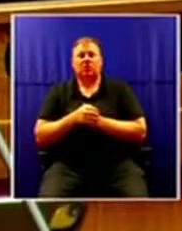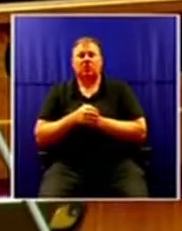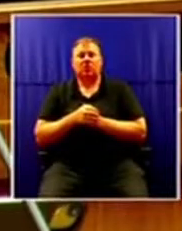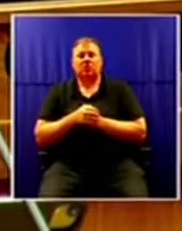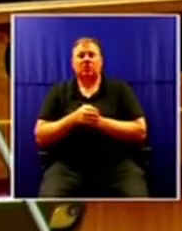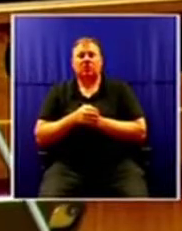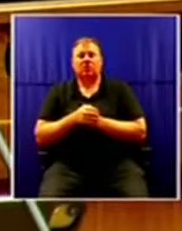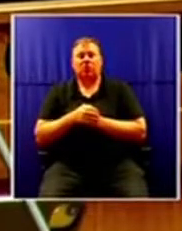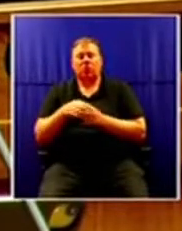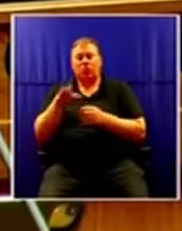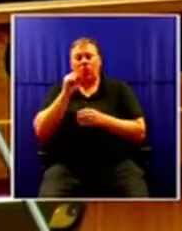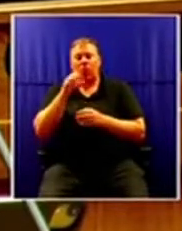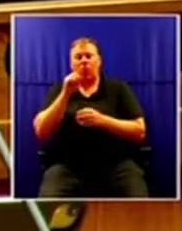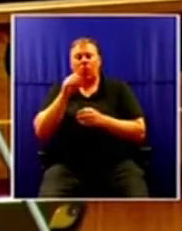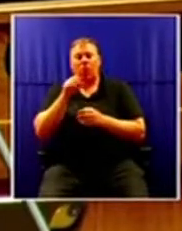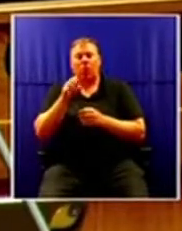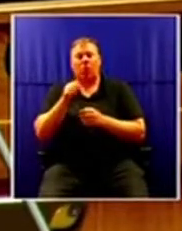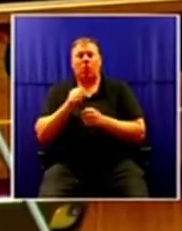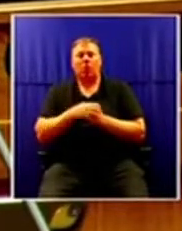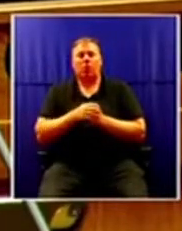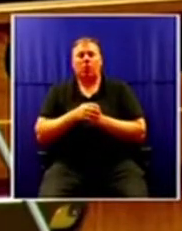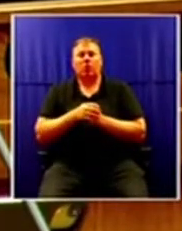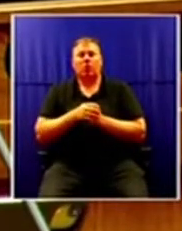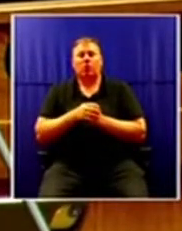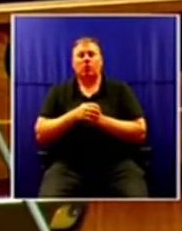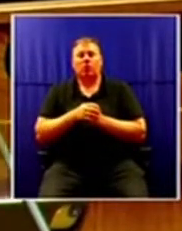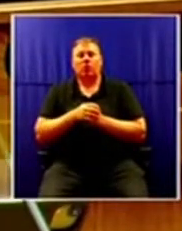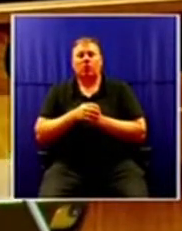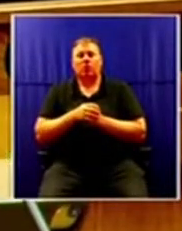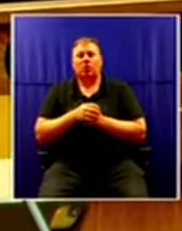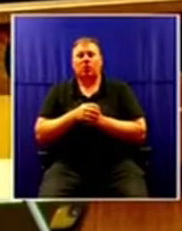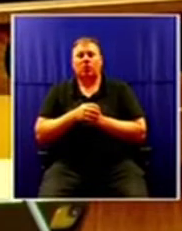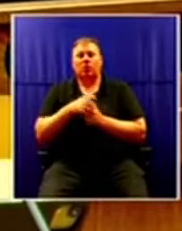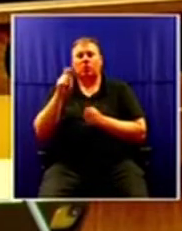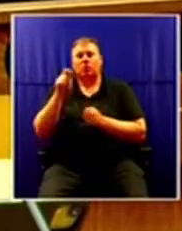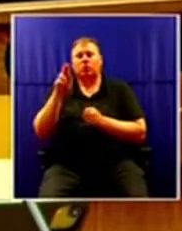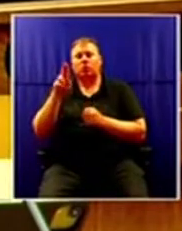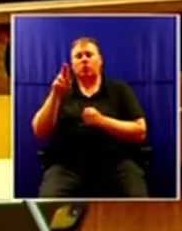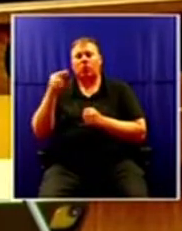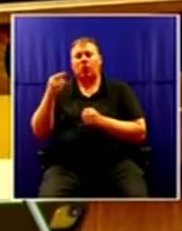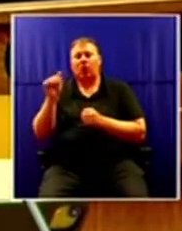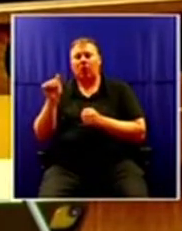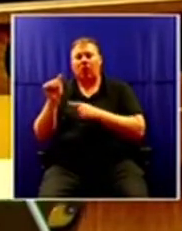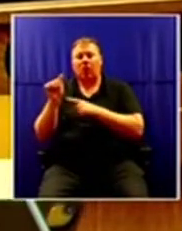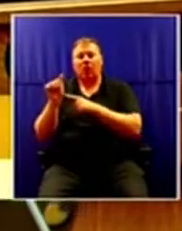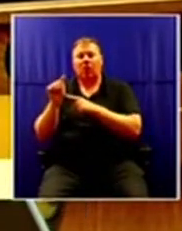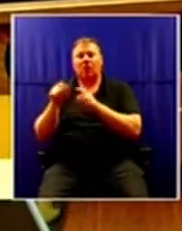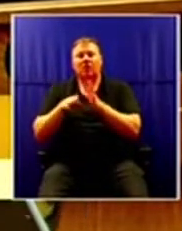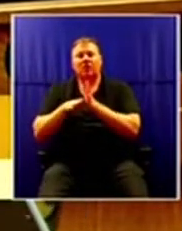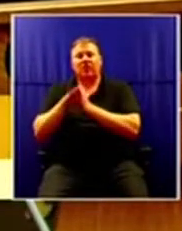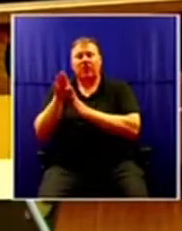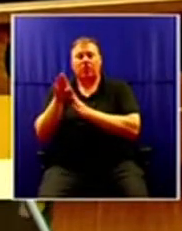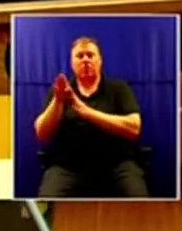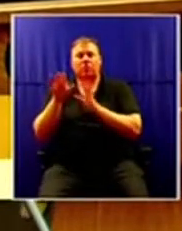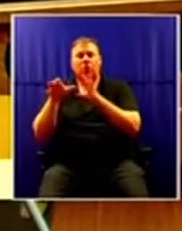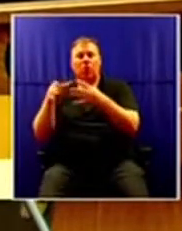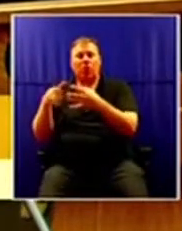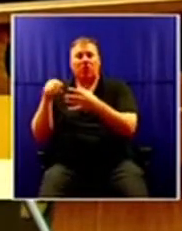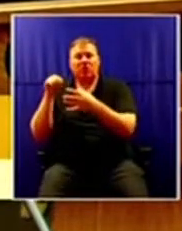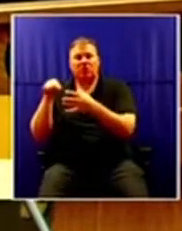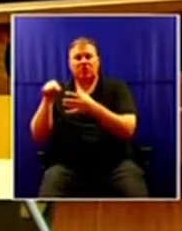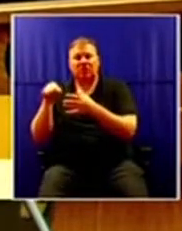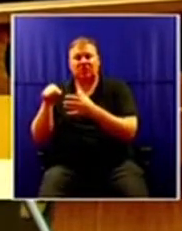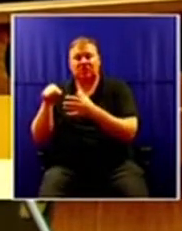Nguha, the Kuga Development Corporation is providing